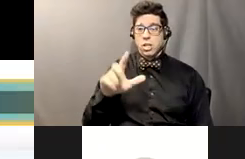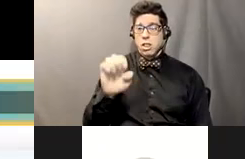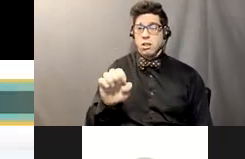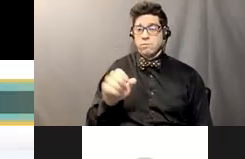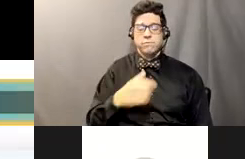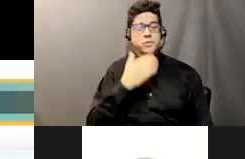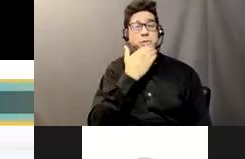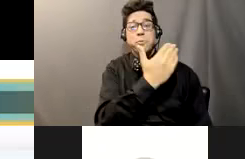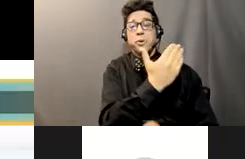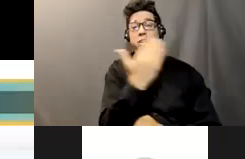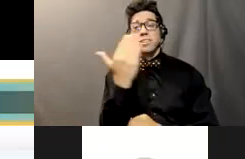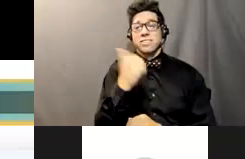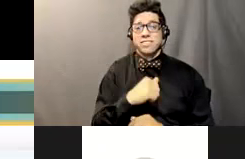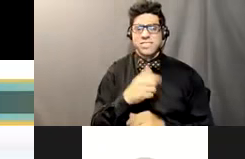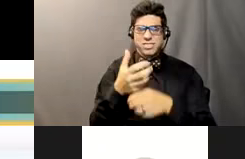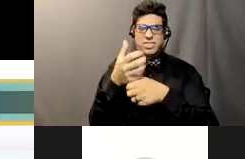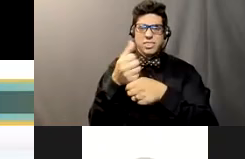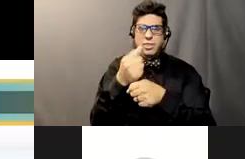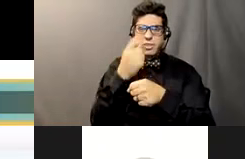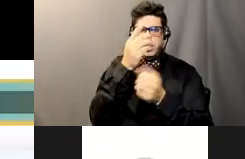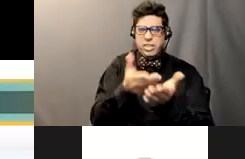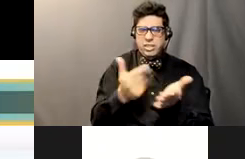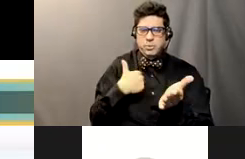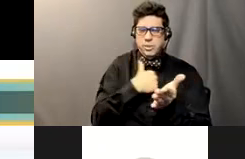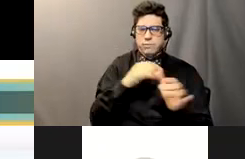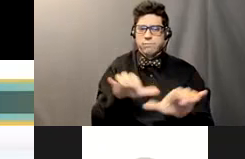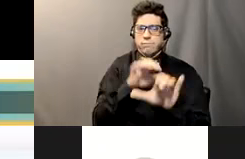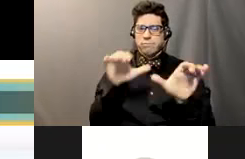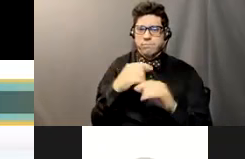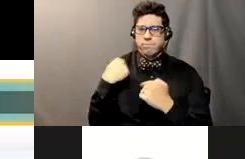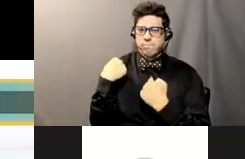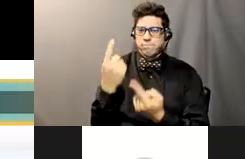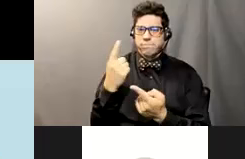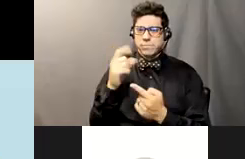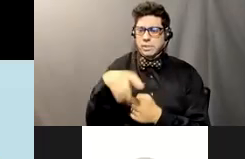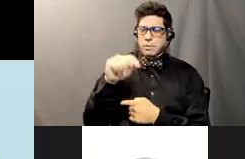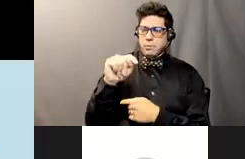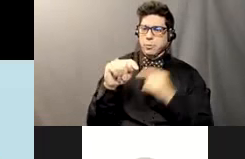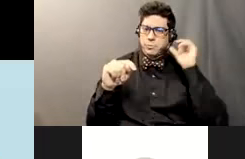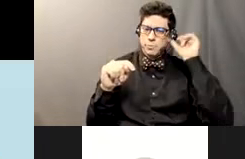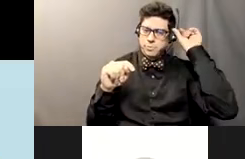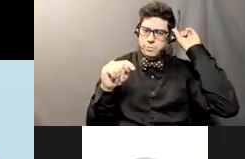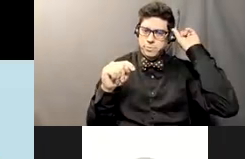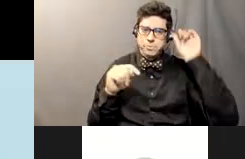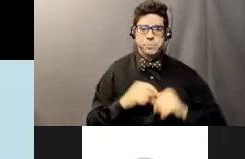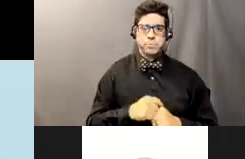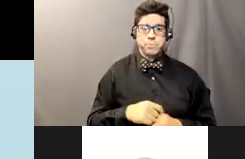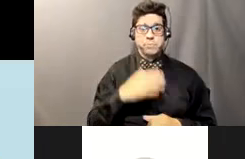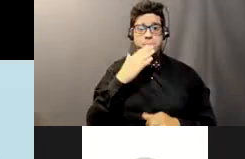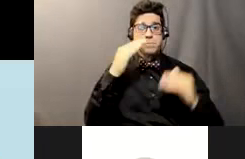a little summary of the things that we did during September. Next, please.